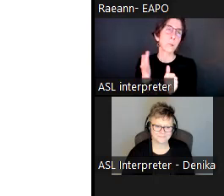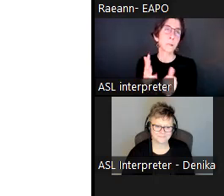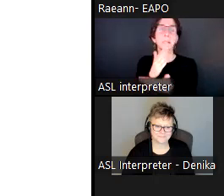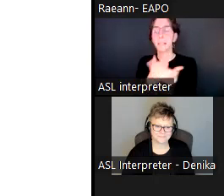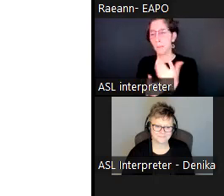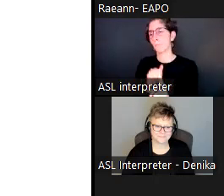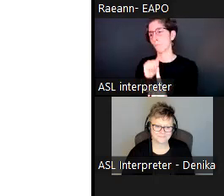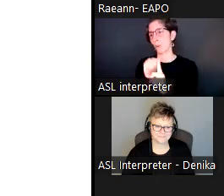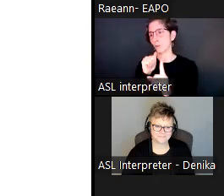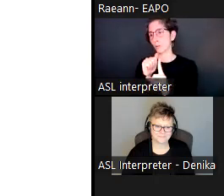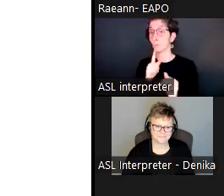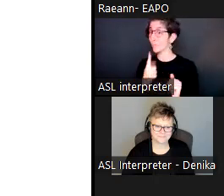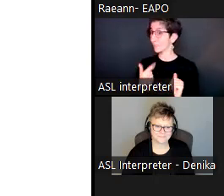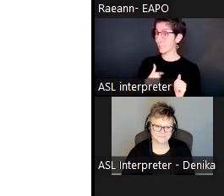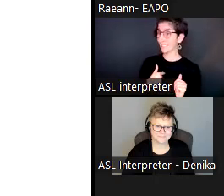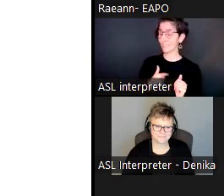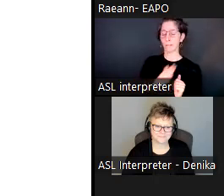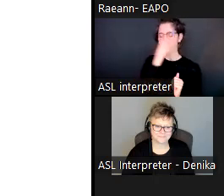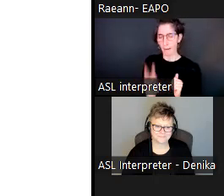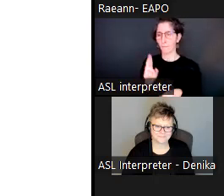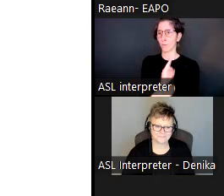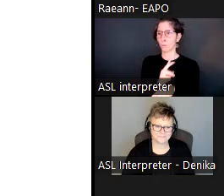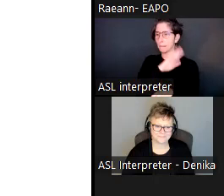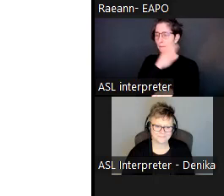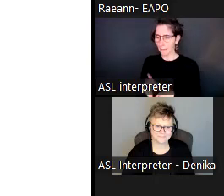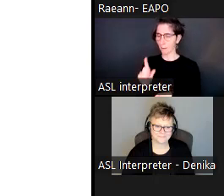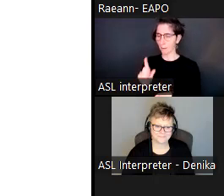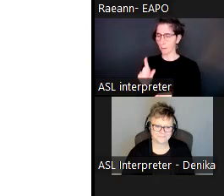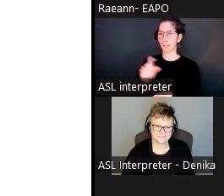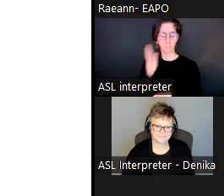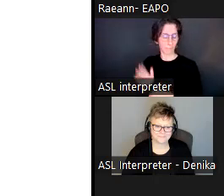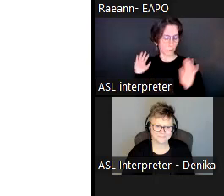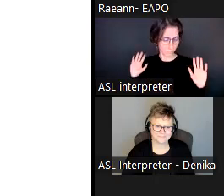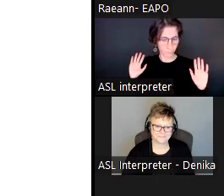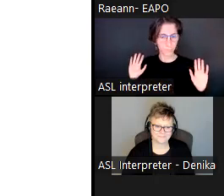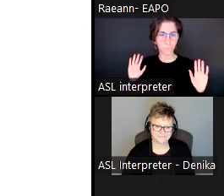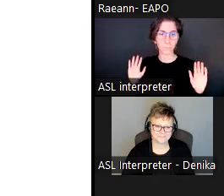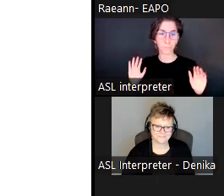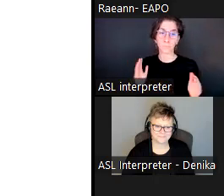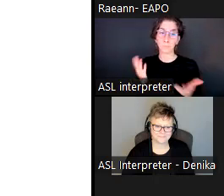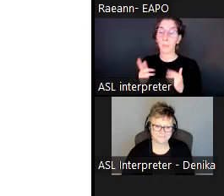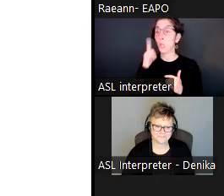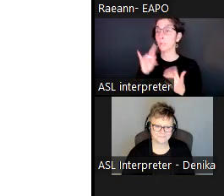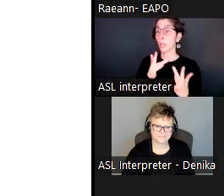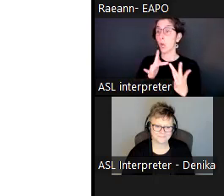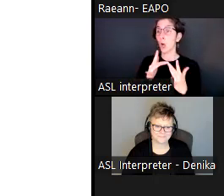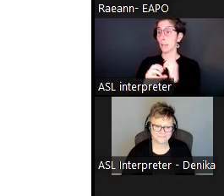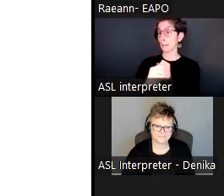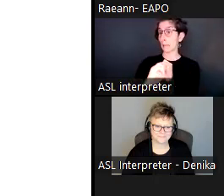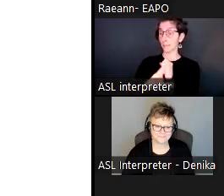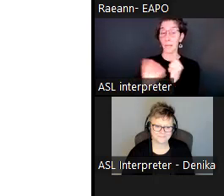but personally, I never click on any of those pop-ups. It could be online classifieds. So that's when